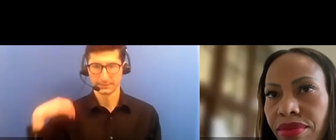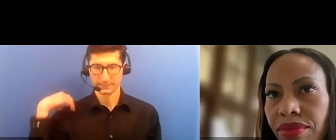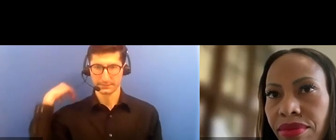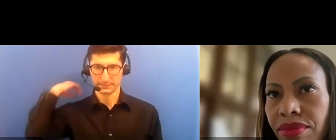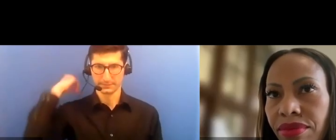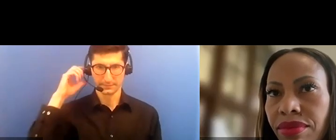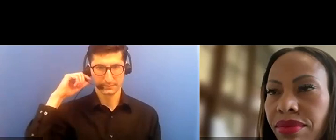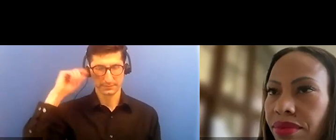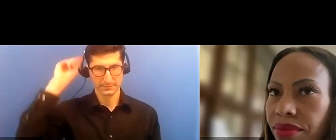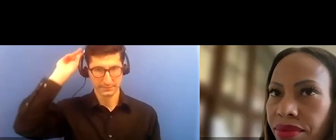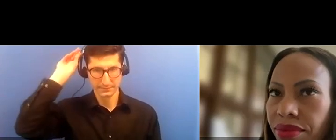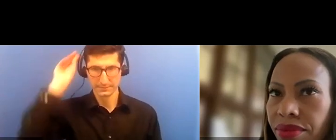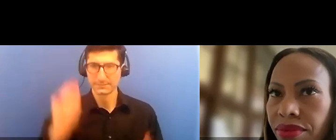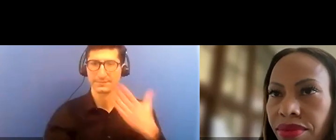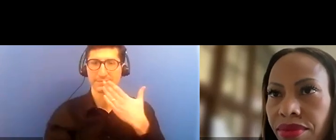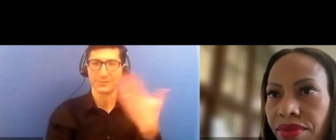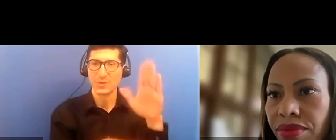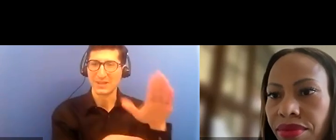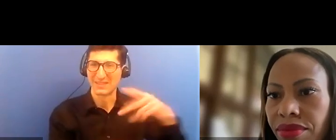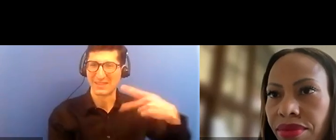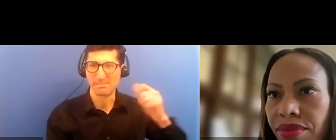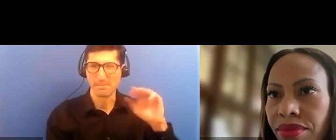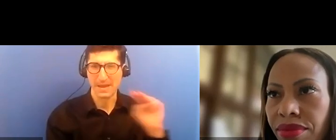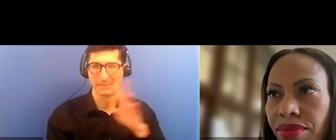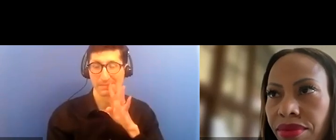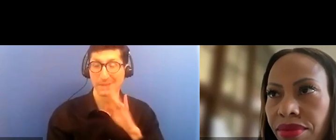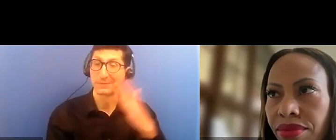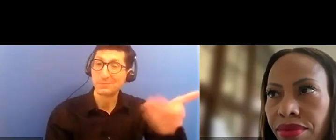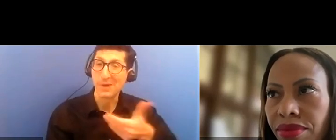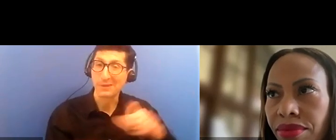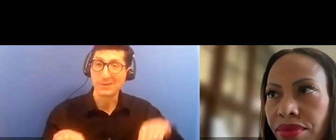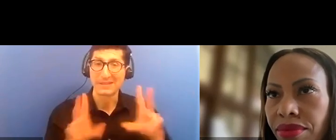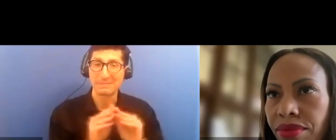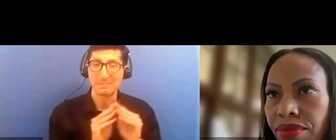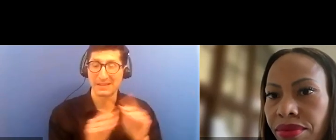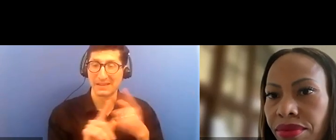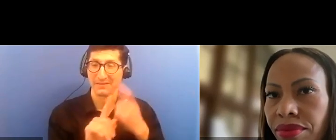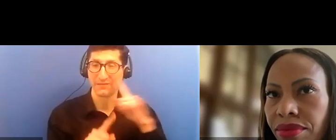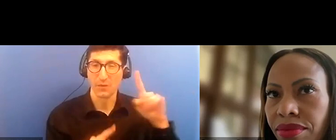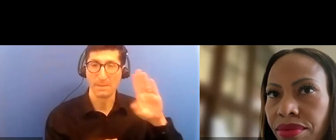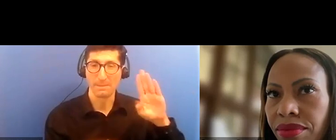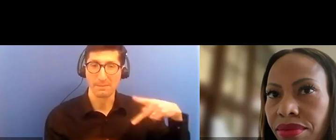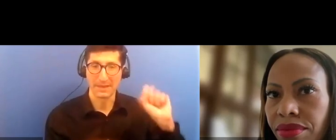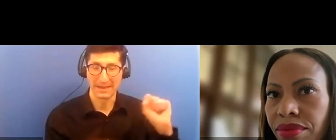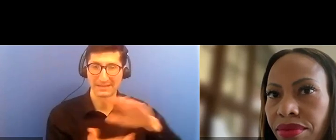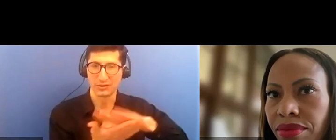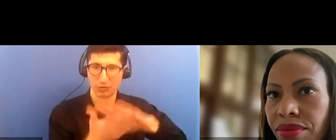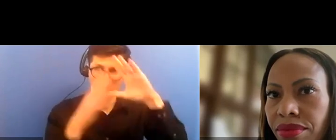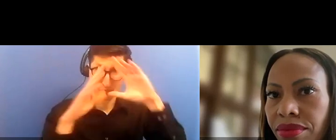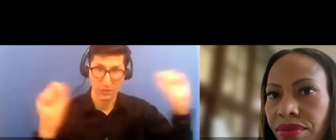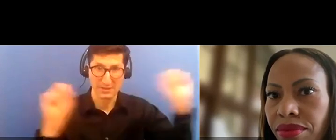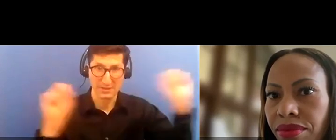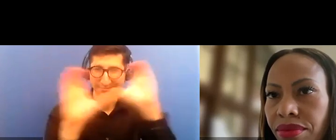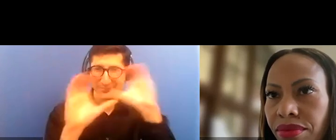Okay, here we go. Well, good evening, everybody, and welcome to this meeting of the Boston Public School Superintendent Search